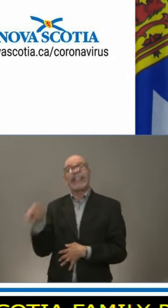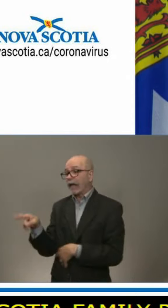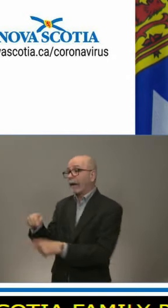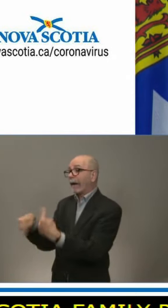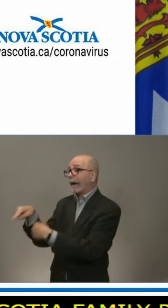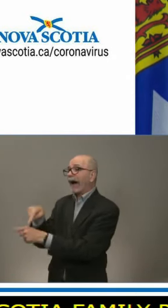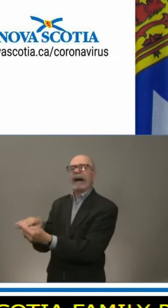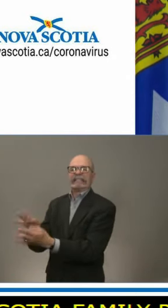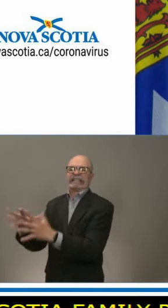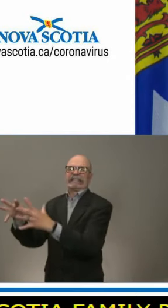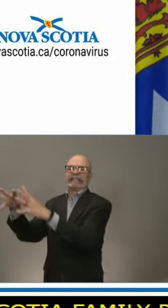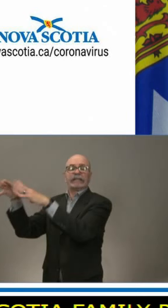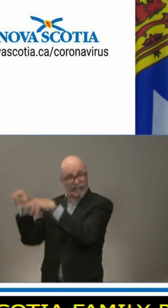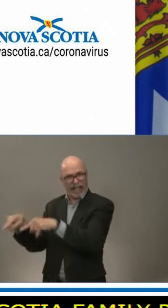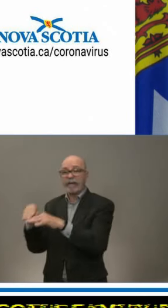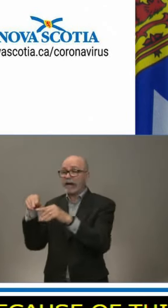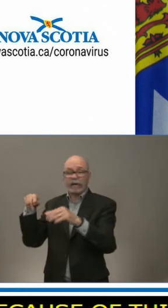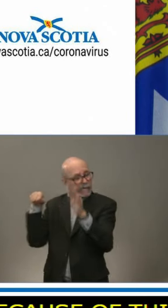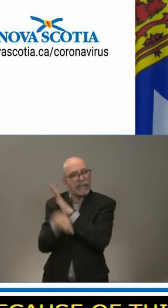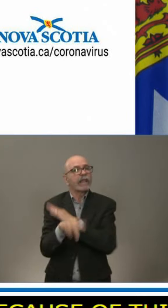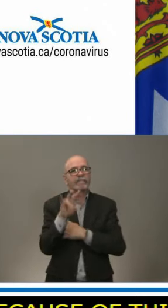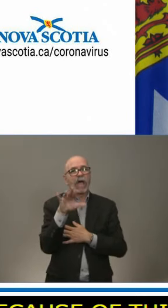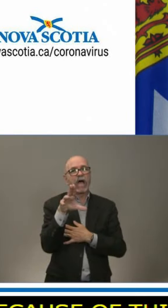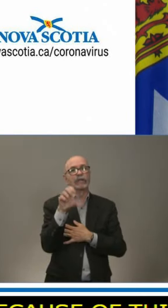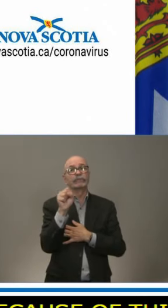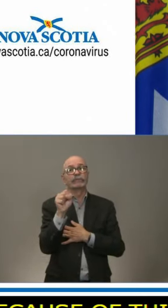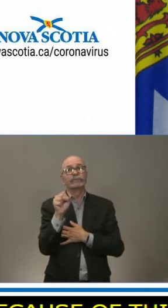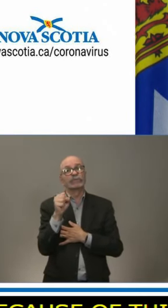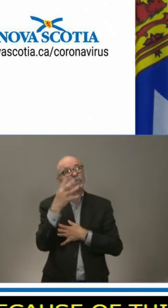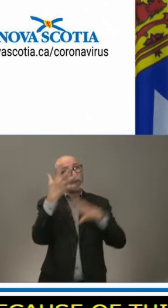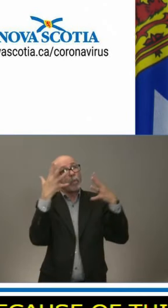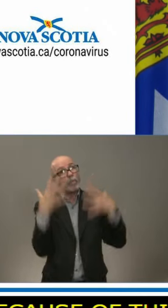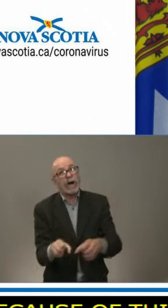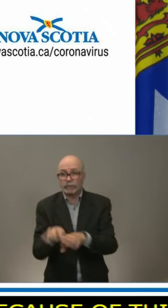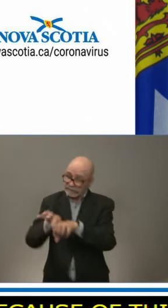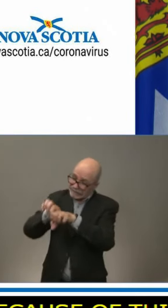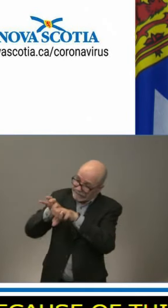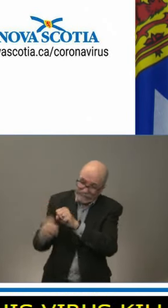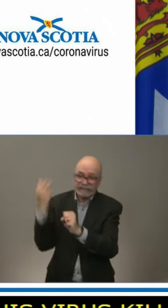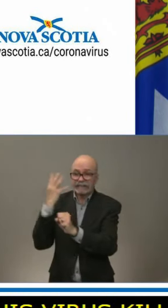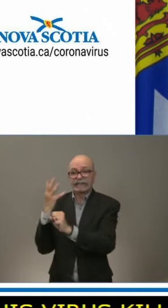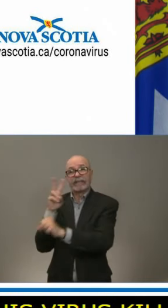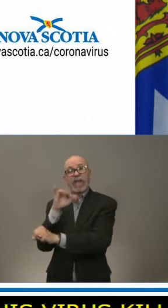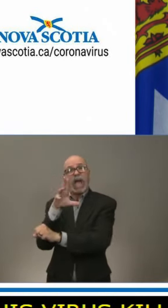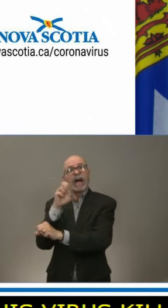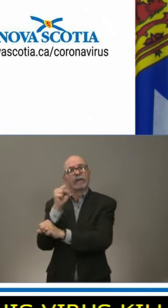is if we keep our distance from one another. And for the love of God,